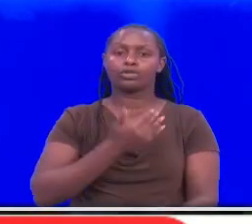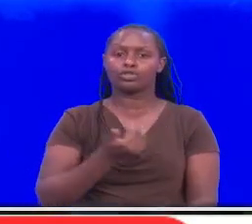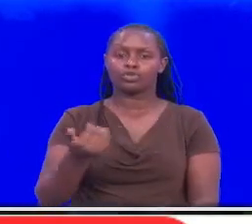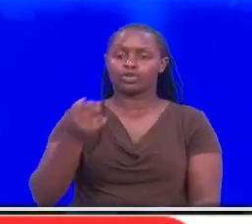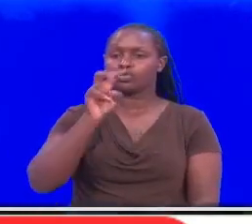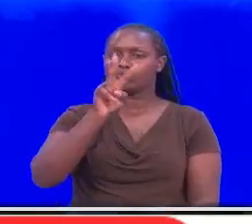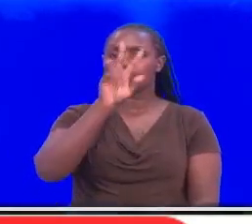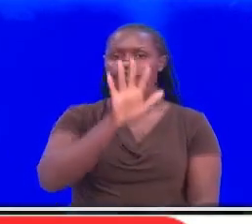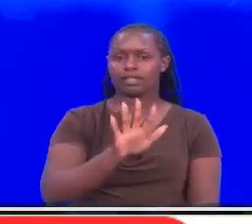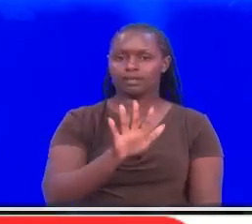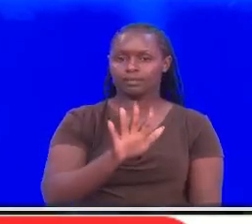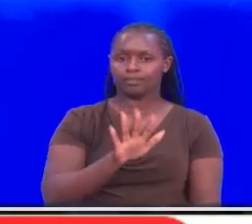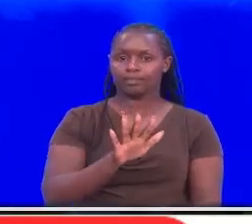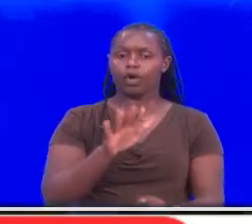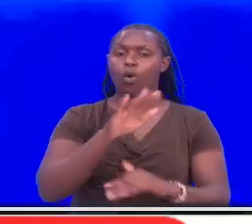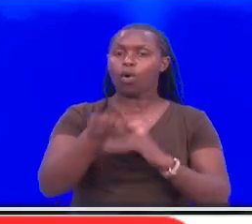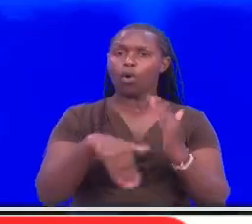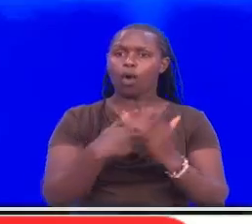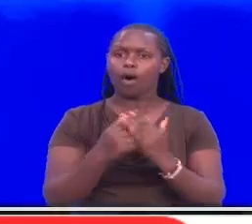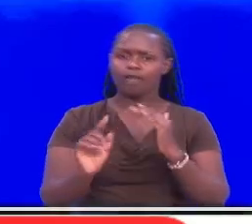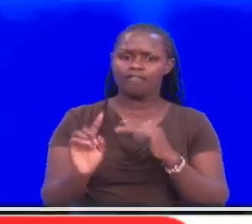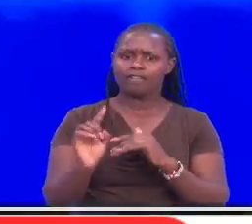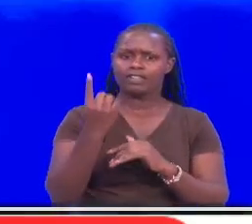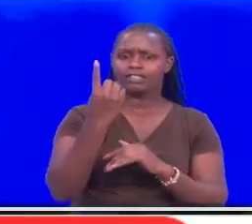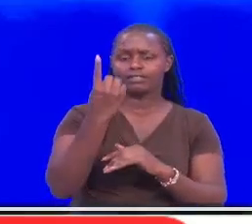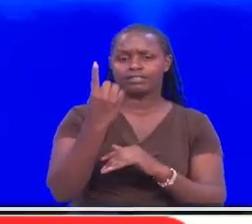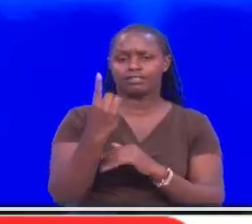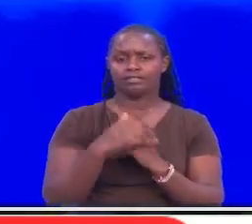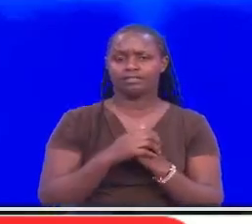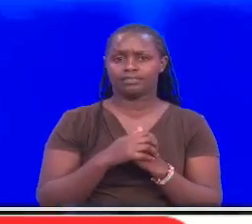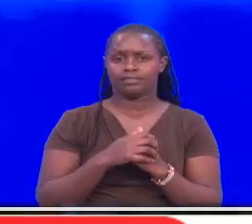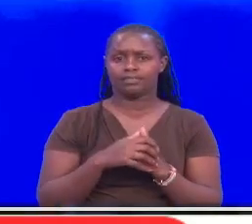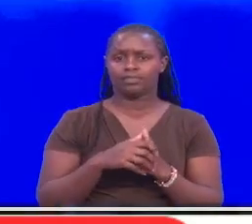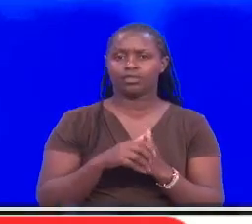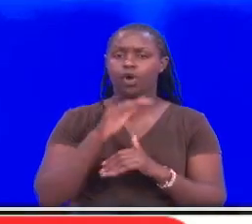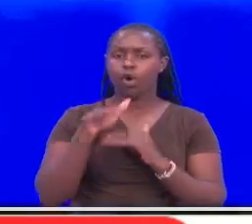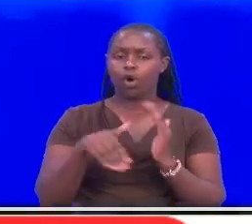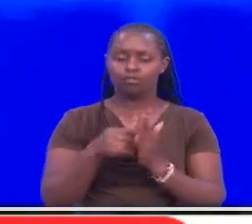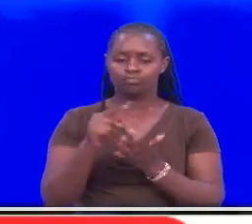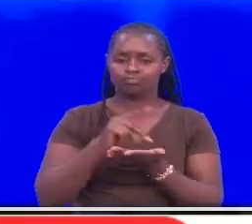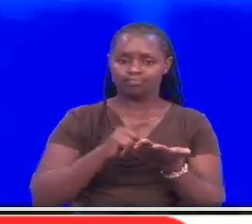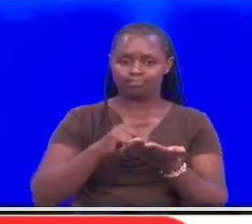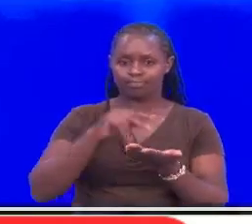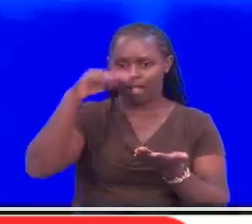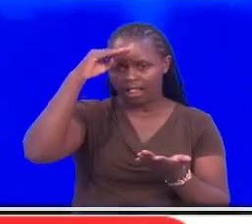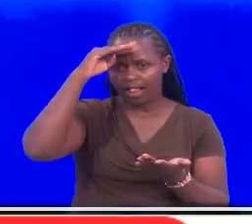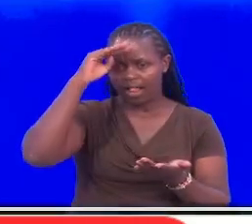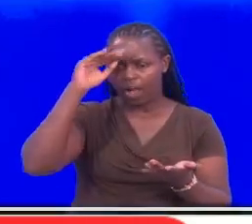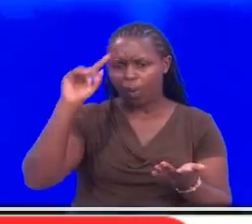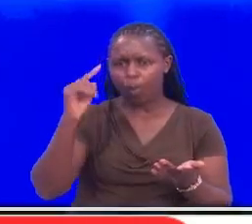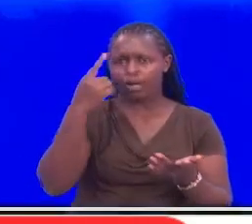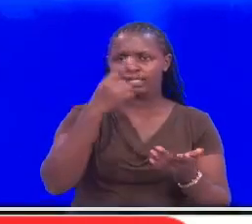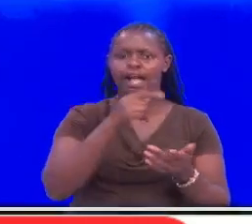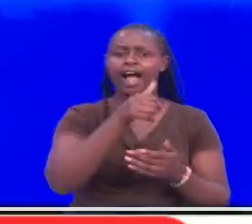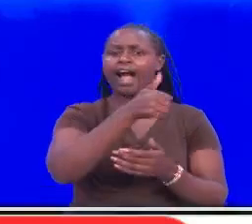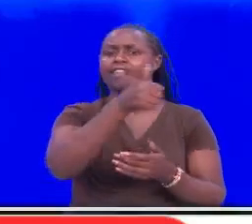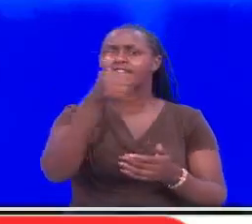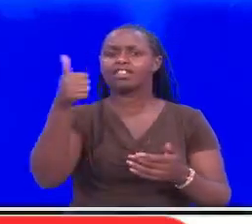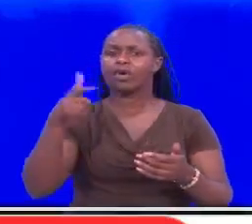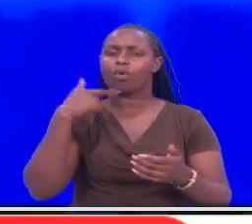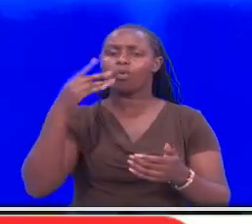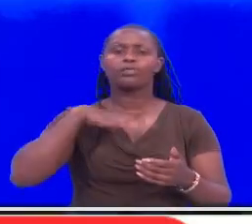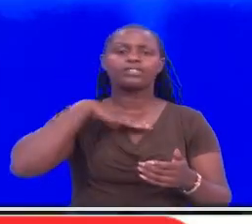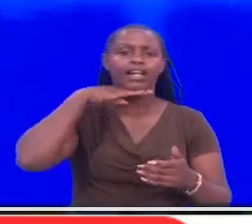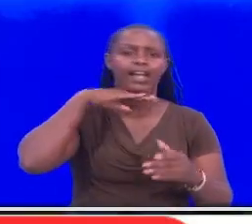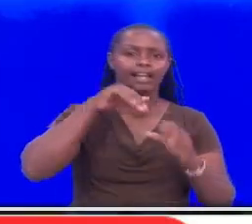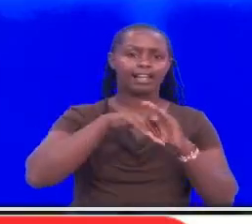23. Kwa mpigo, one bar, walikunywa tu sumu kwa bar moja. Wale ambao kwamba wanakufia vichakani ya waonekani,